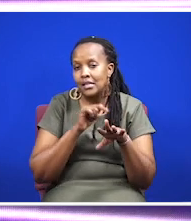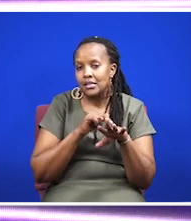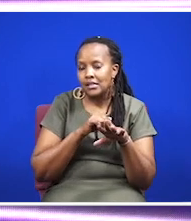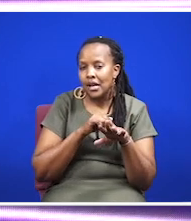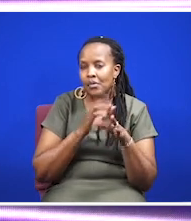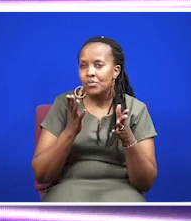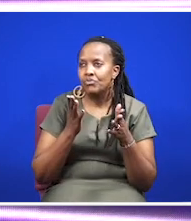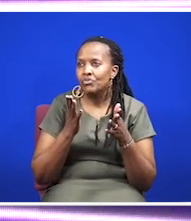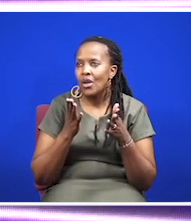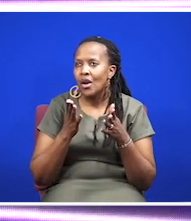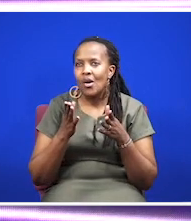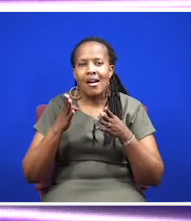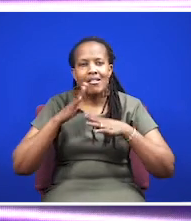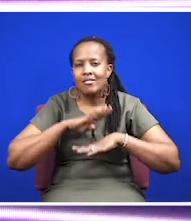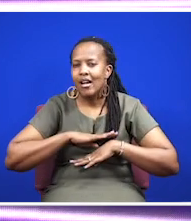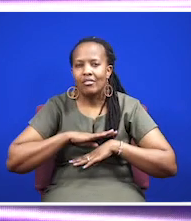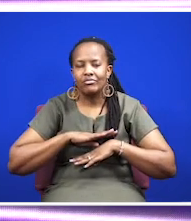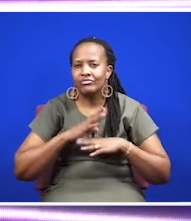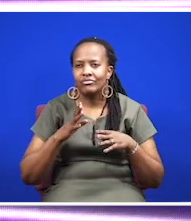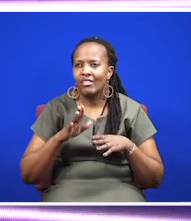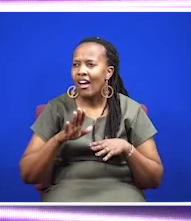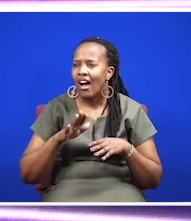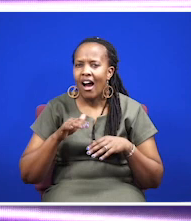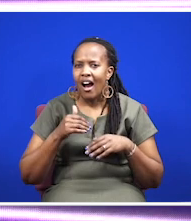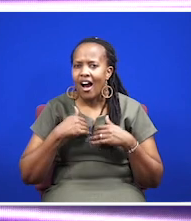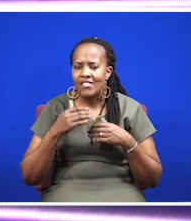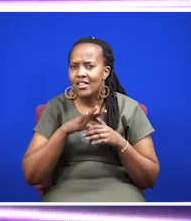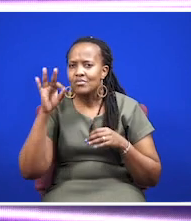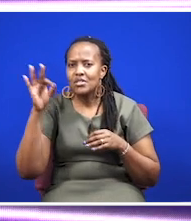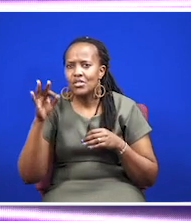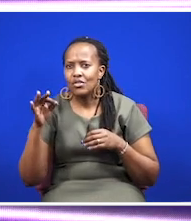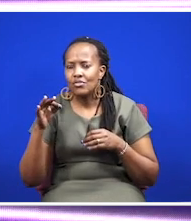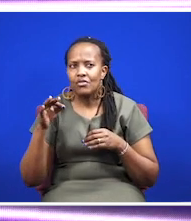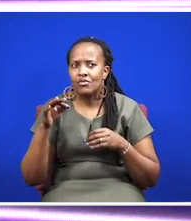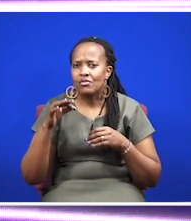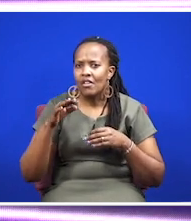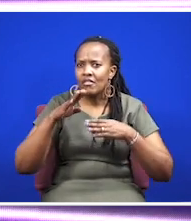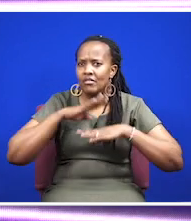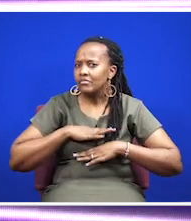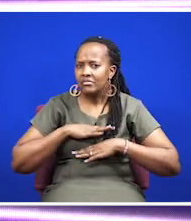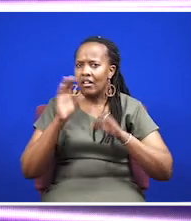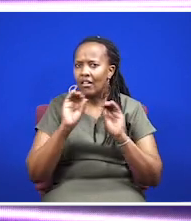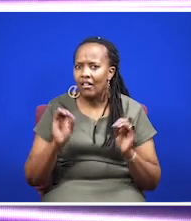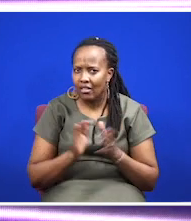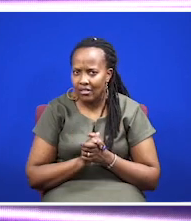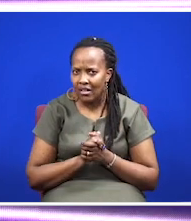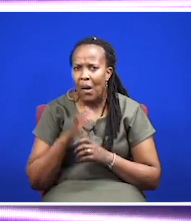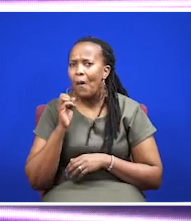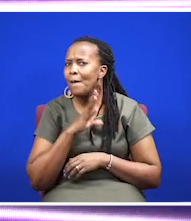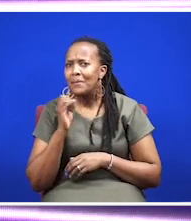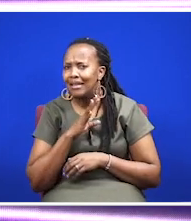of discontent and a complaining attitude. Such attitudes complains about